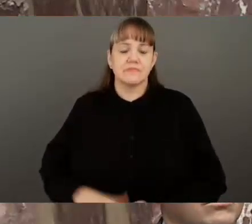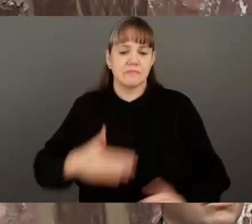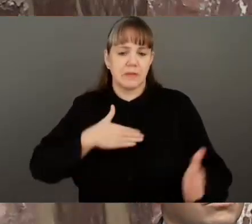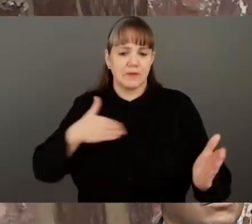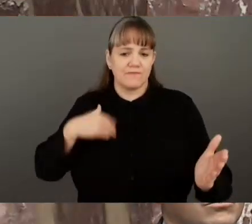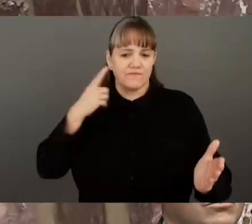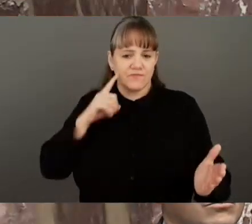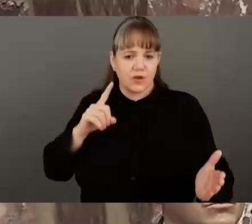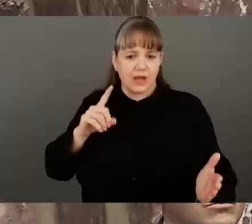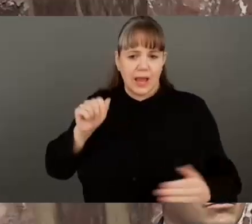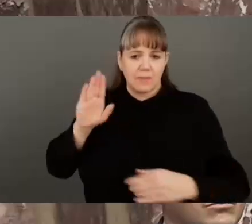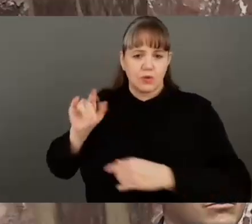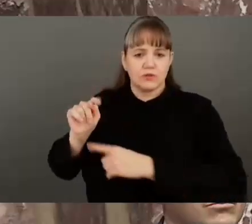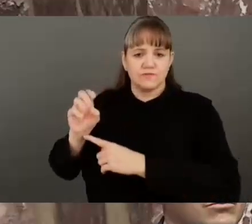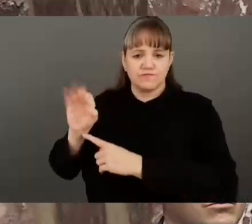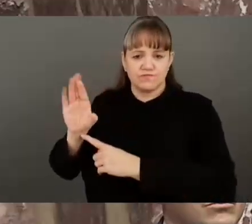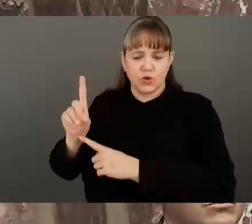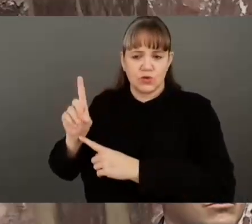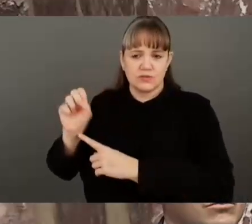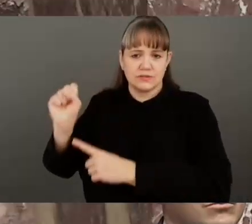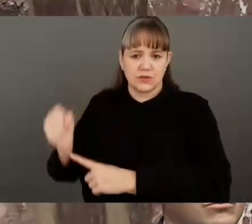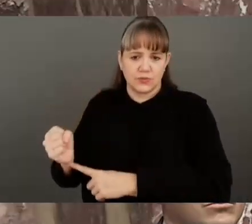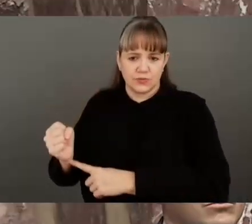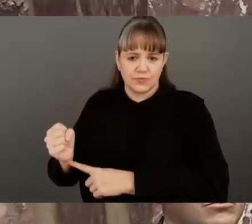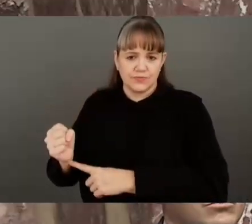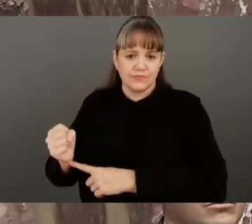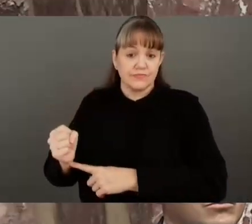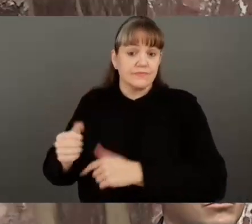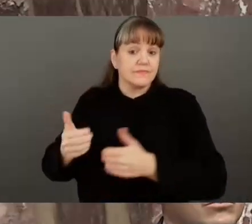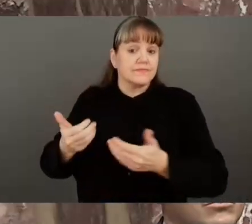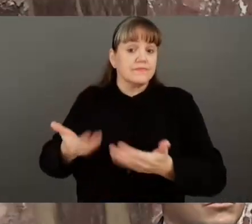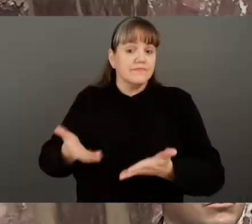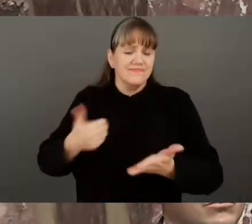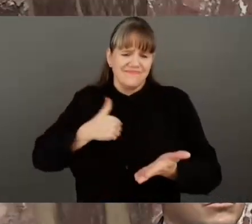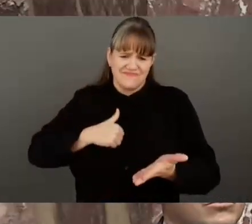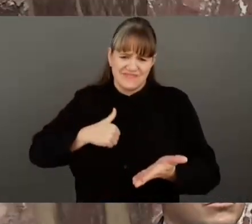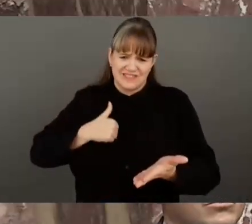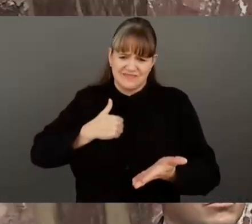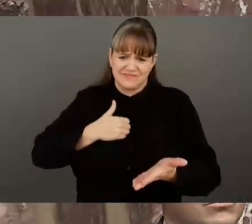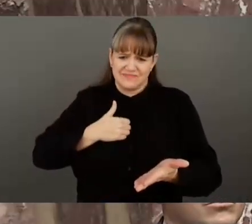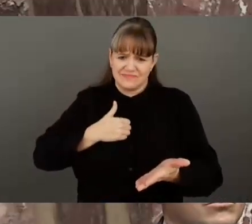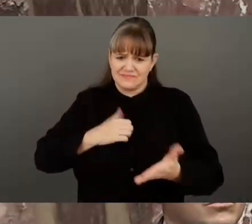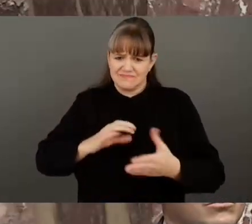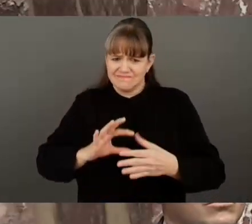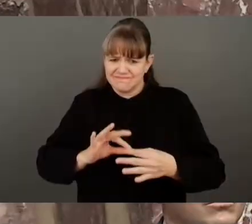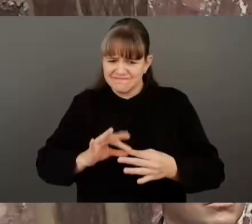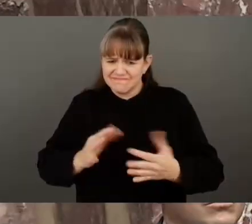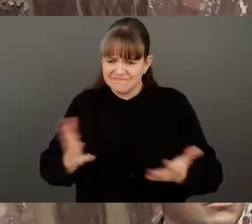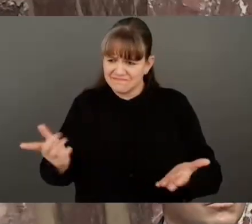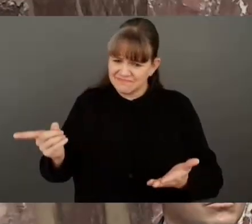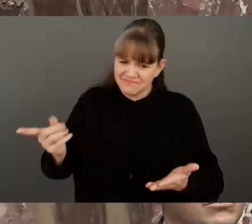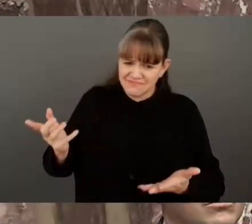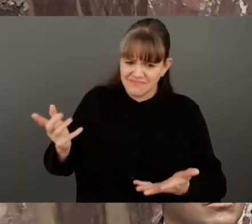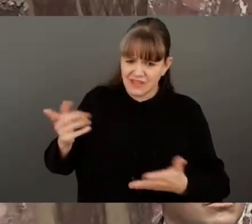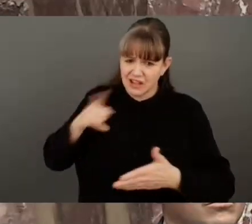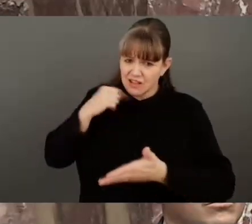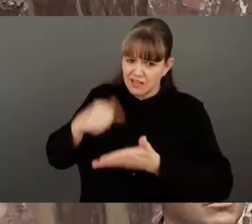condolences. This family wrote a letter. They don't need your condolences, they need your action. That's what they